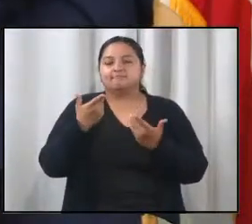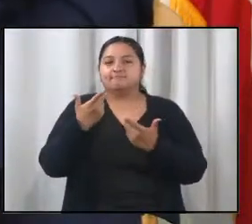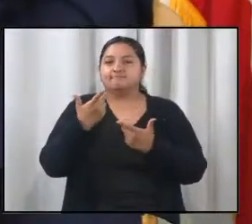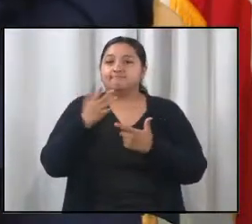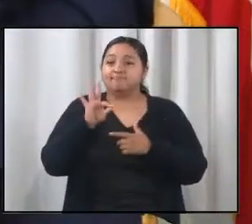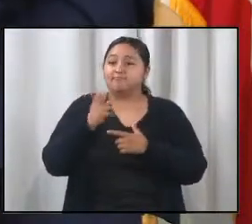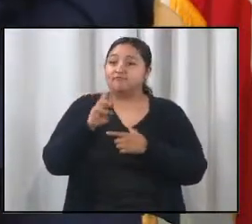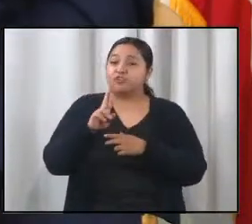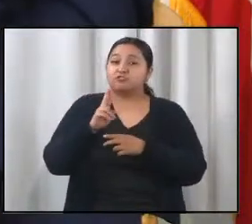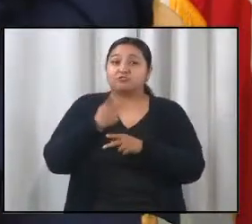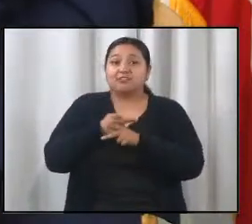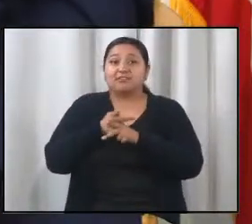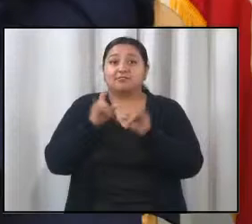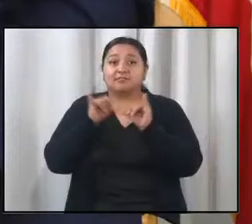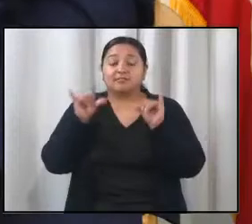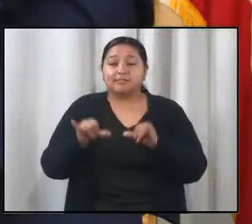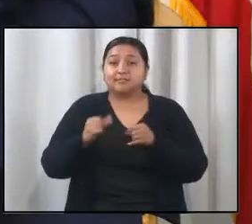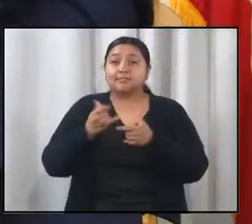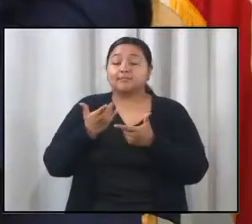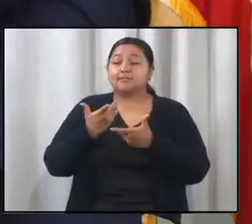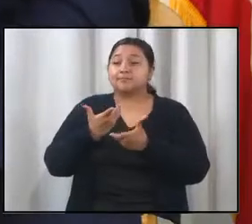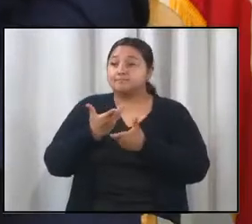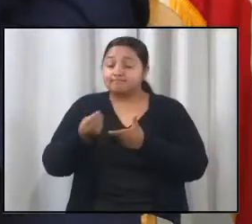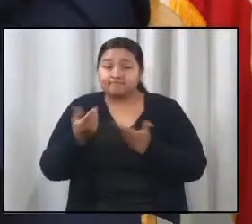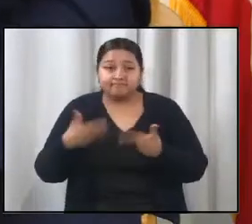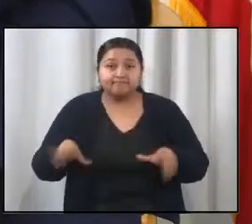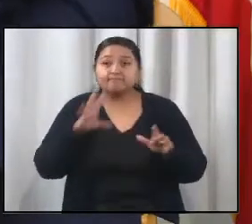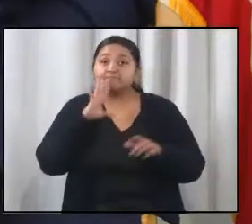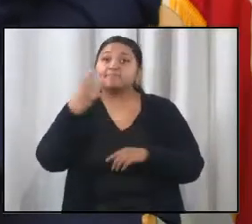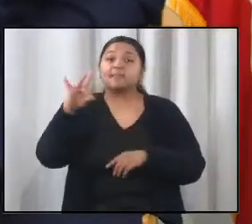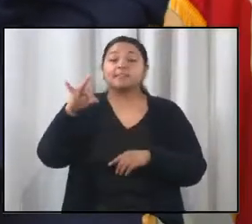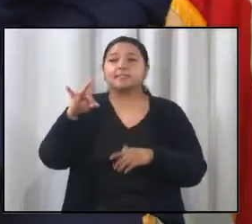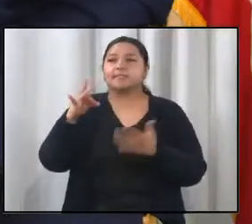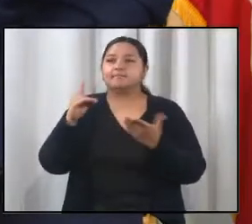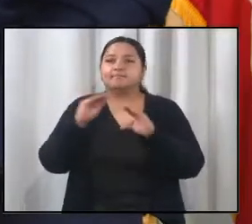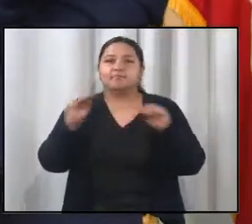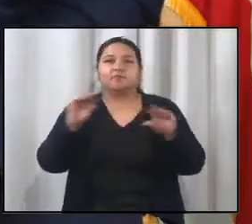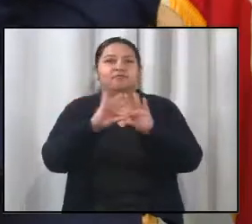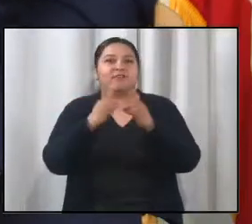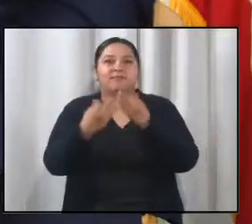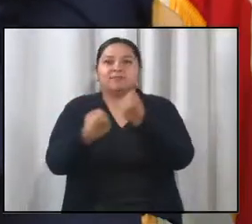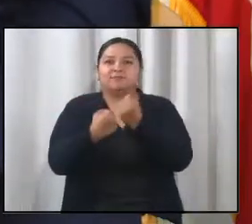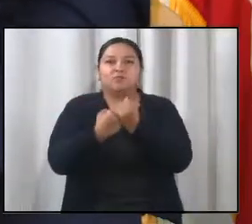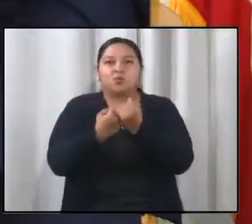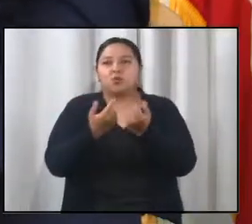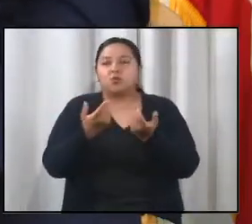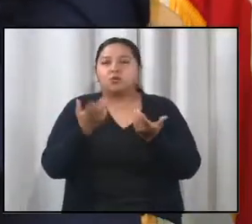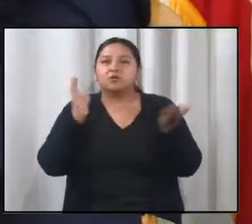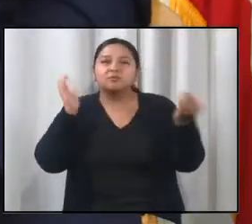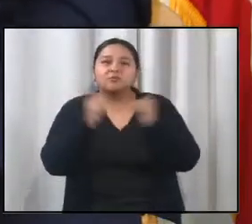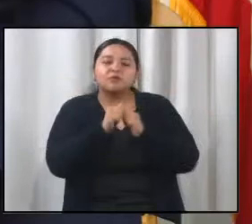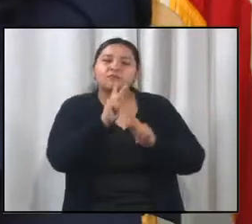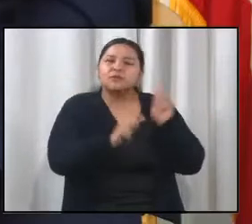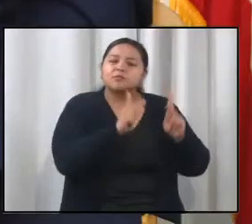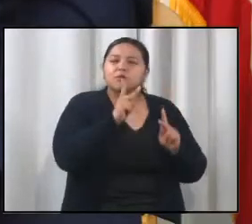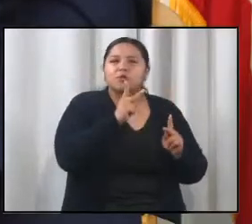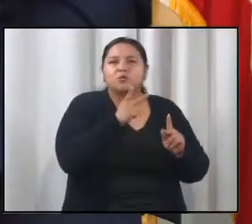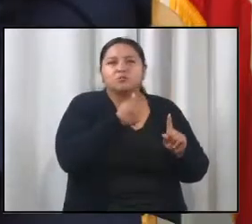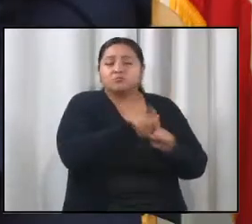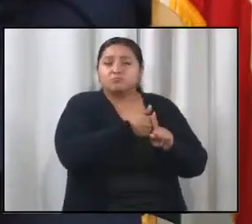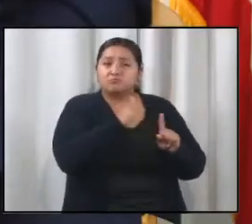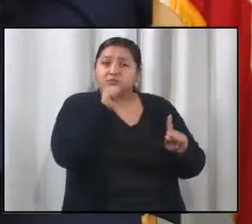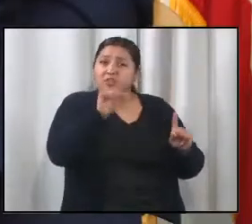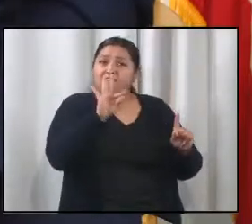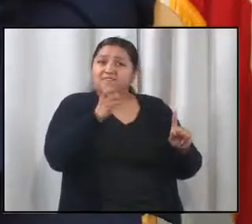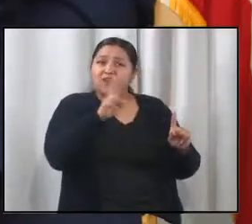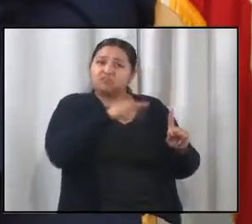care system. They don't have maybe the family support that somebody that grew up in a household that didn't go through that